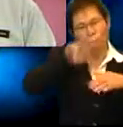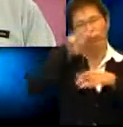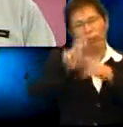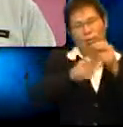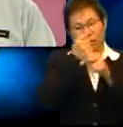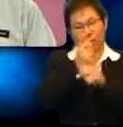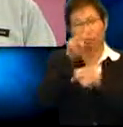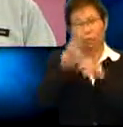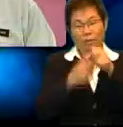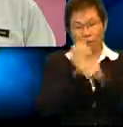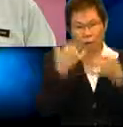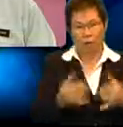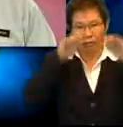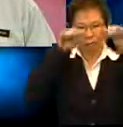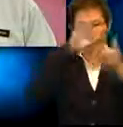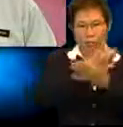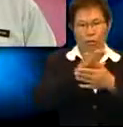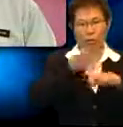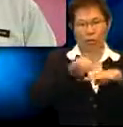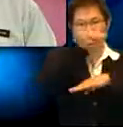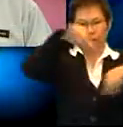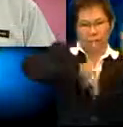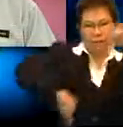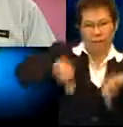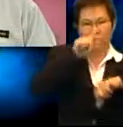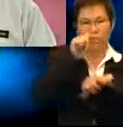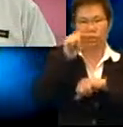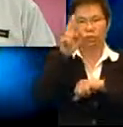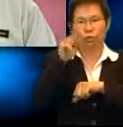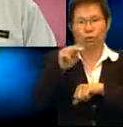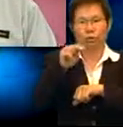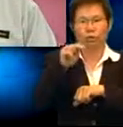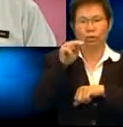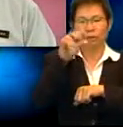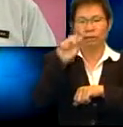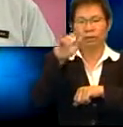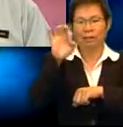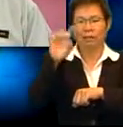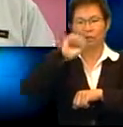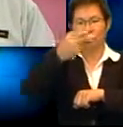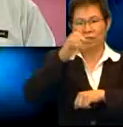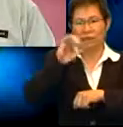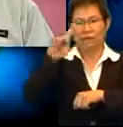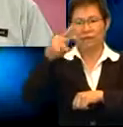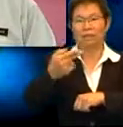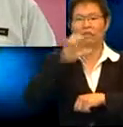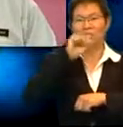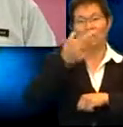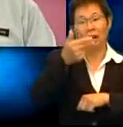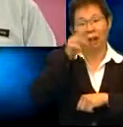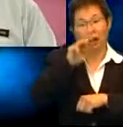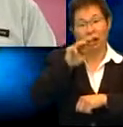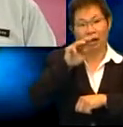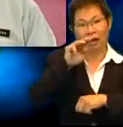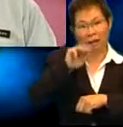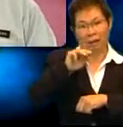about 20 years. Now I am teaching at Sekolah Menengah Sains Tun Said Sheikh Shahabuddin.